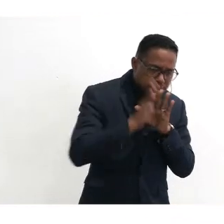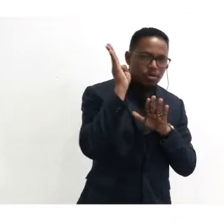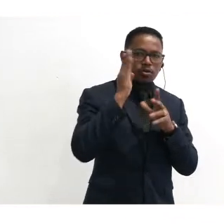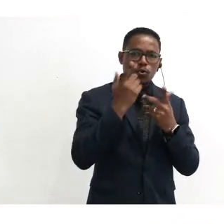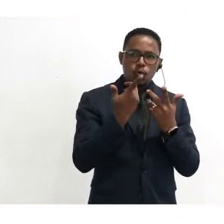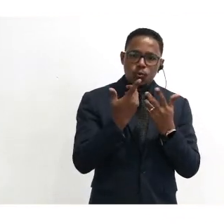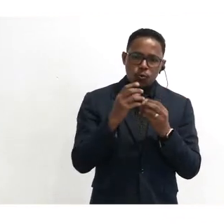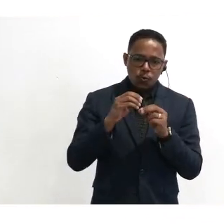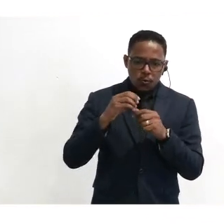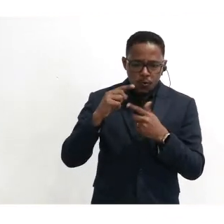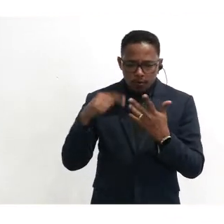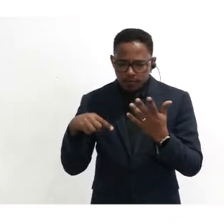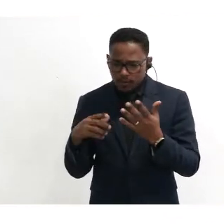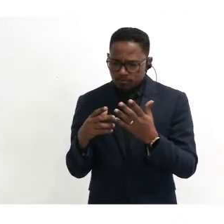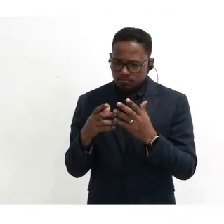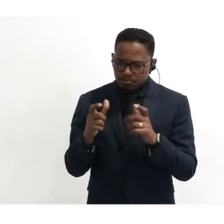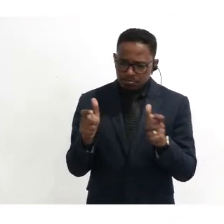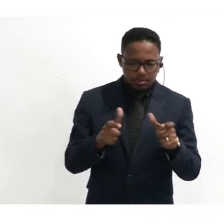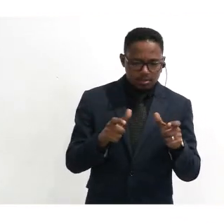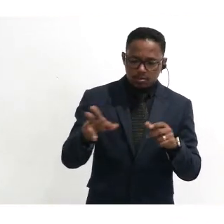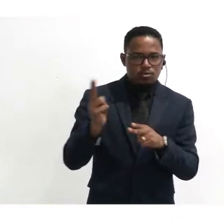to the user.